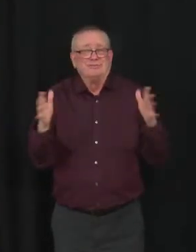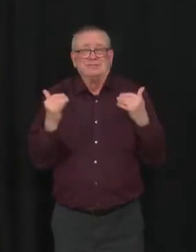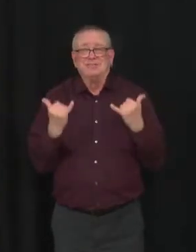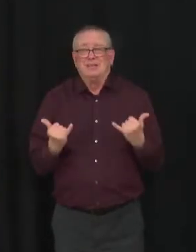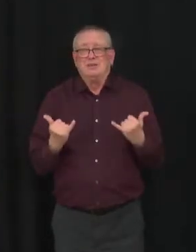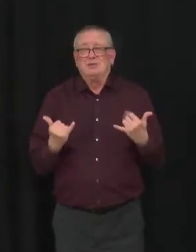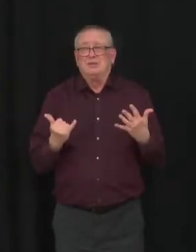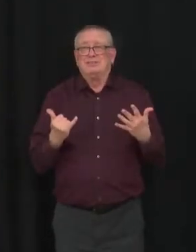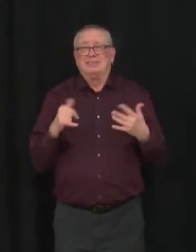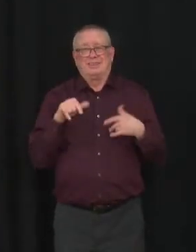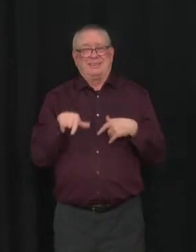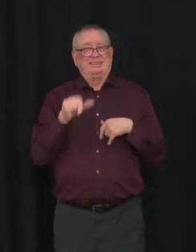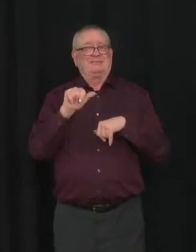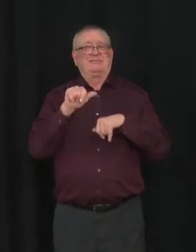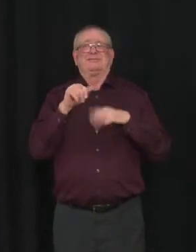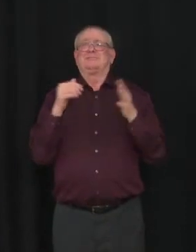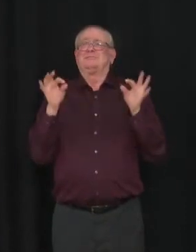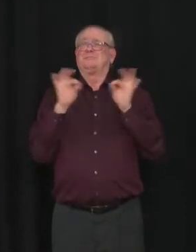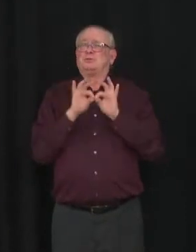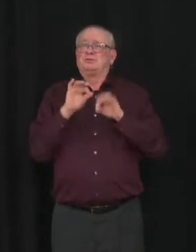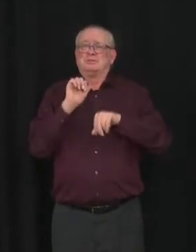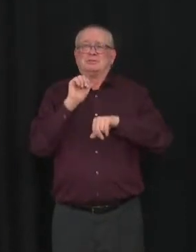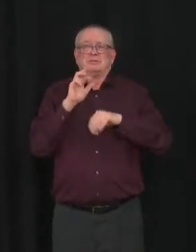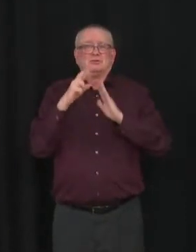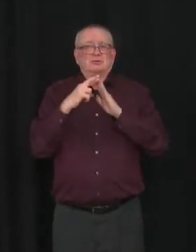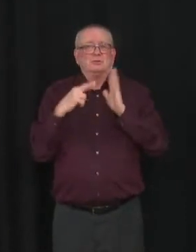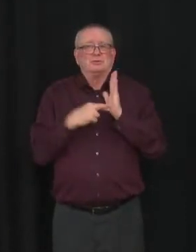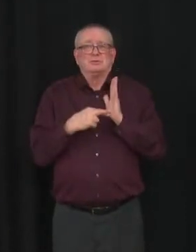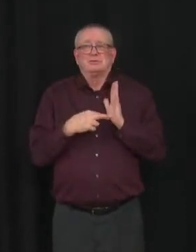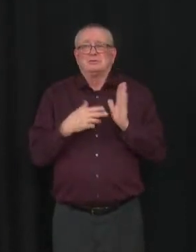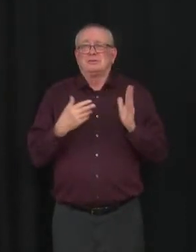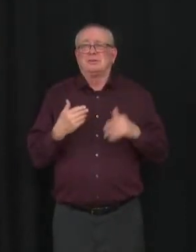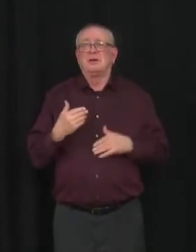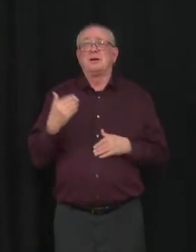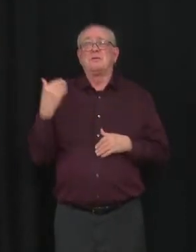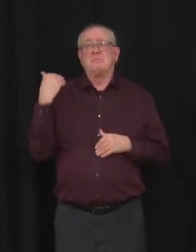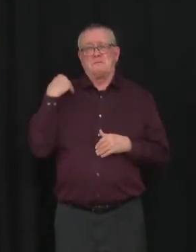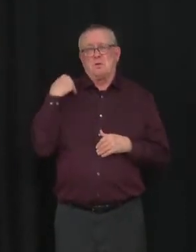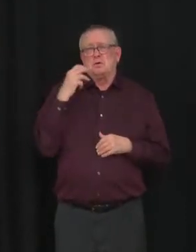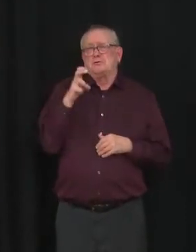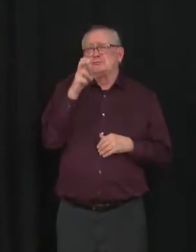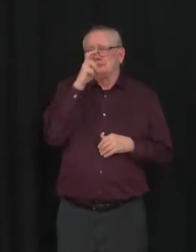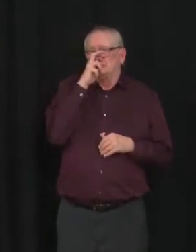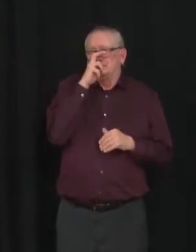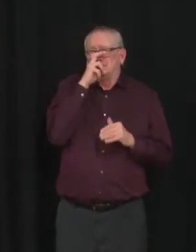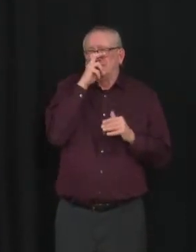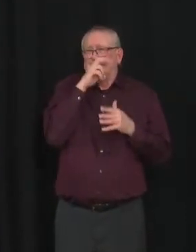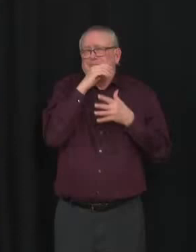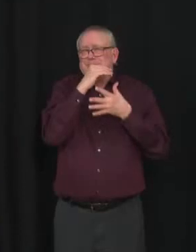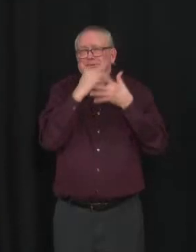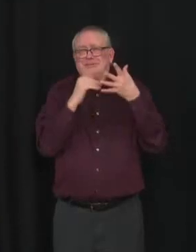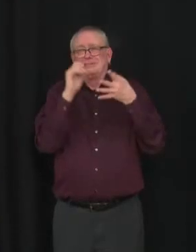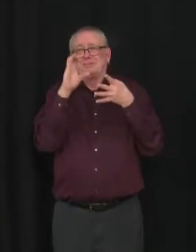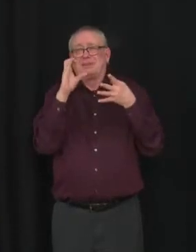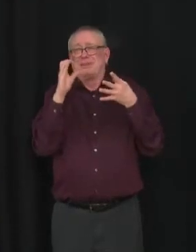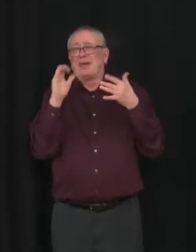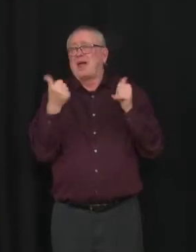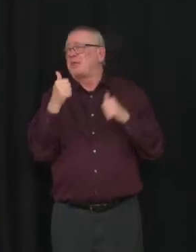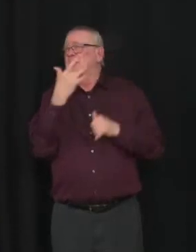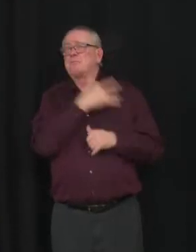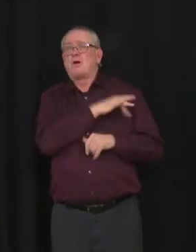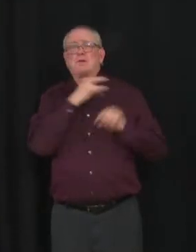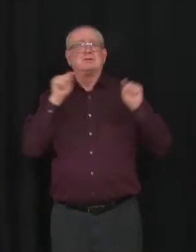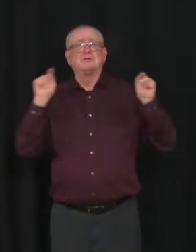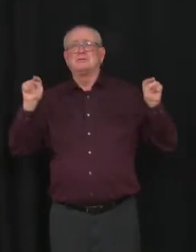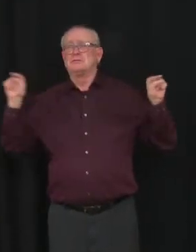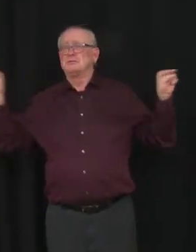we had stricter measures than the rest of Canada already in place through all of December, November and October as